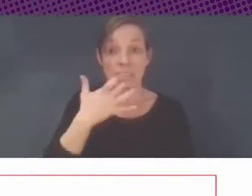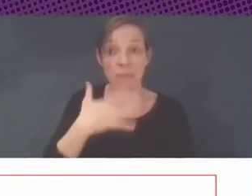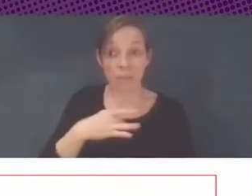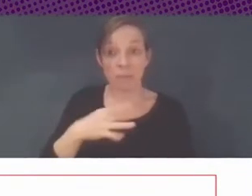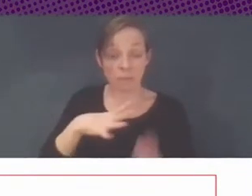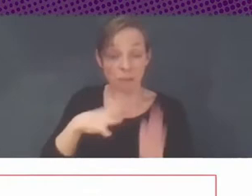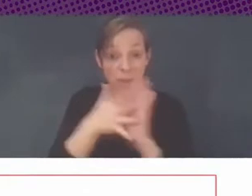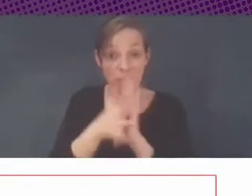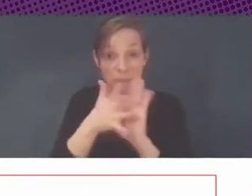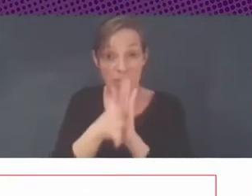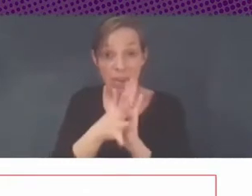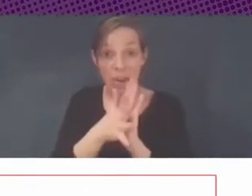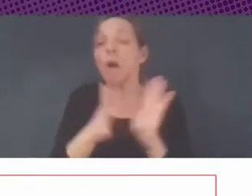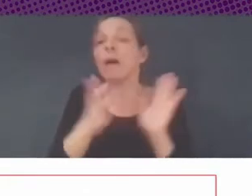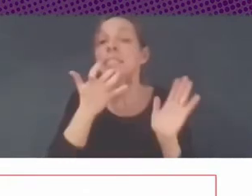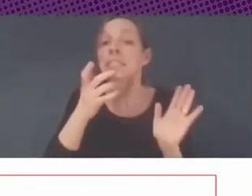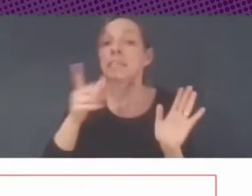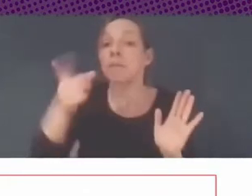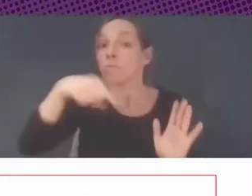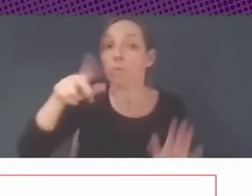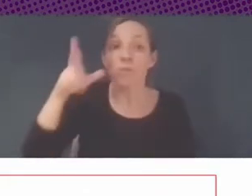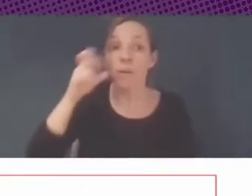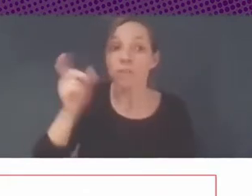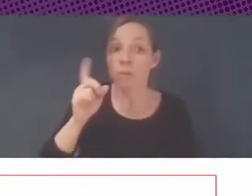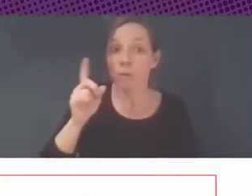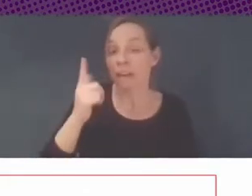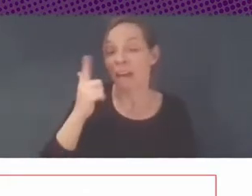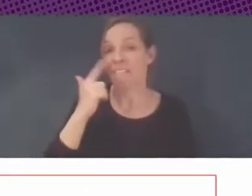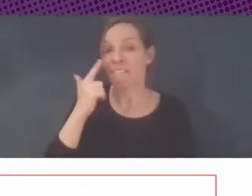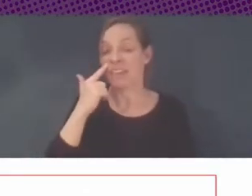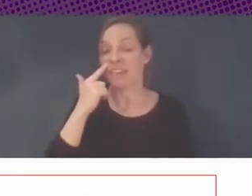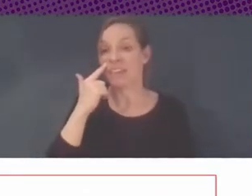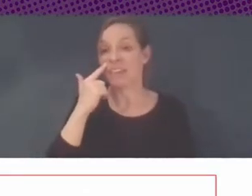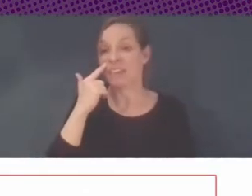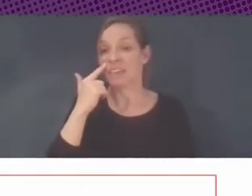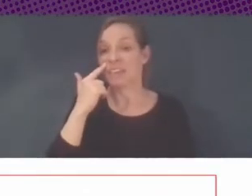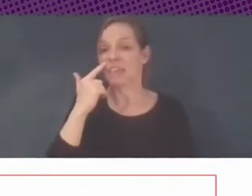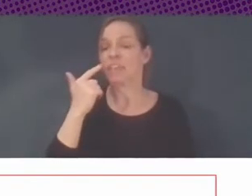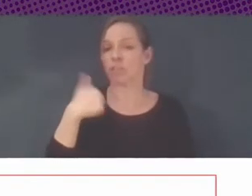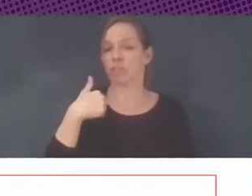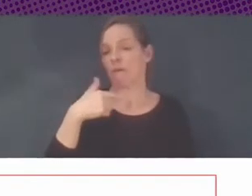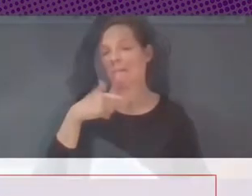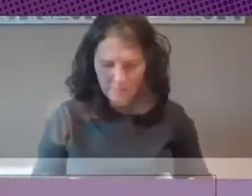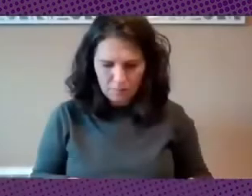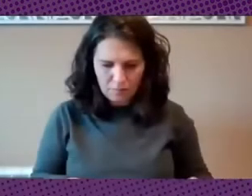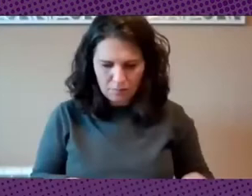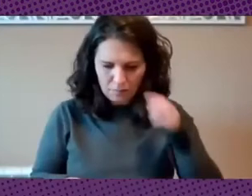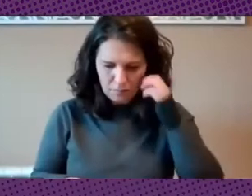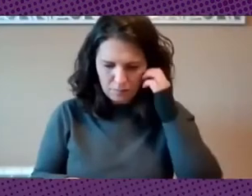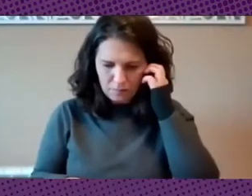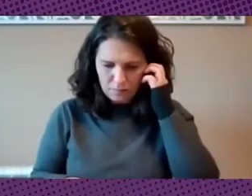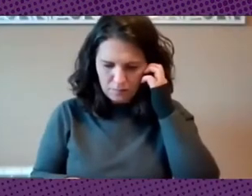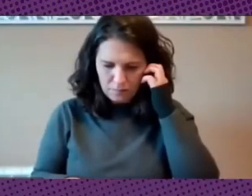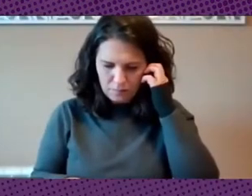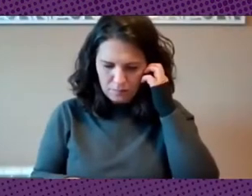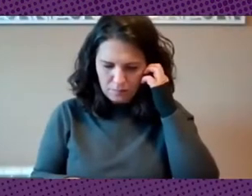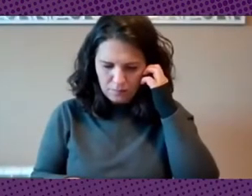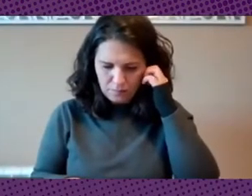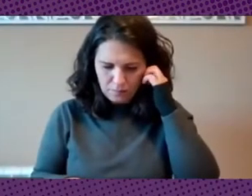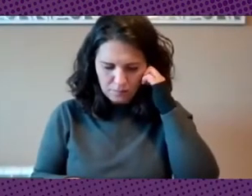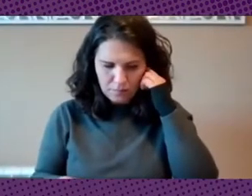what this video did. It is a video that promotes the World Bank's maximizing finance for development agenda.